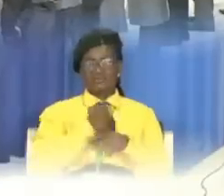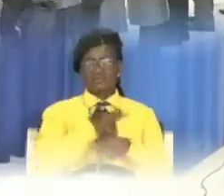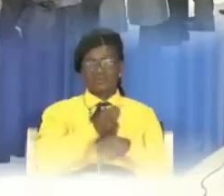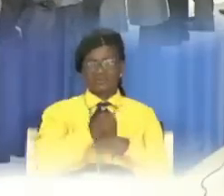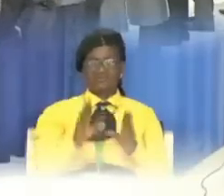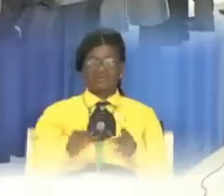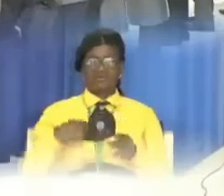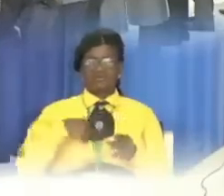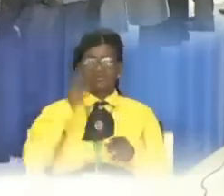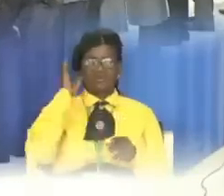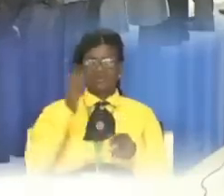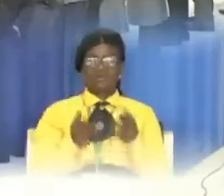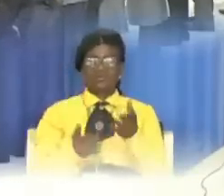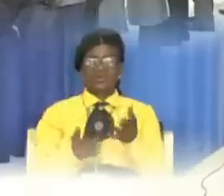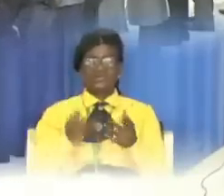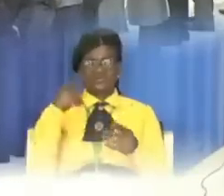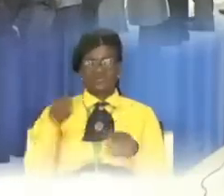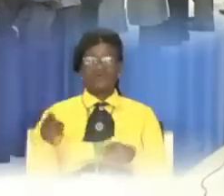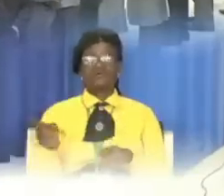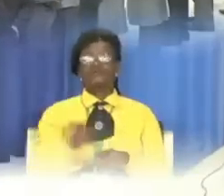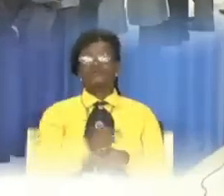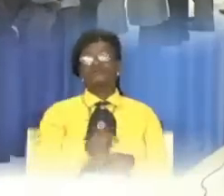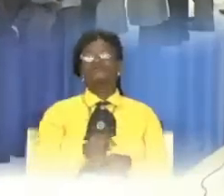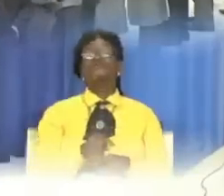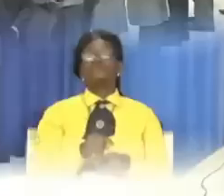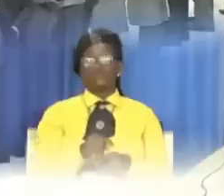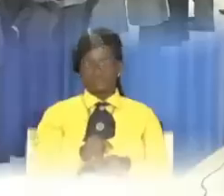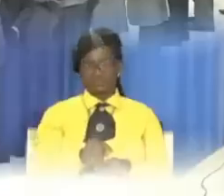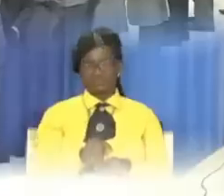proceed. Glory be to God.